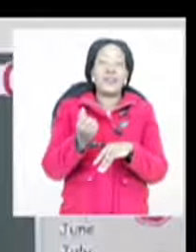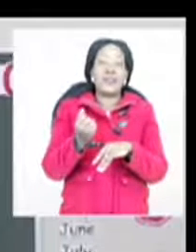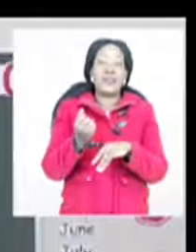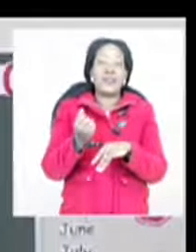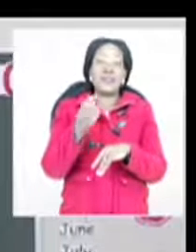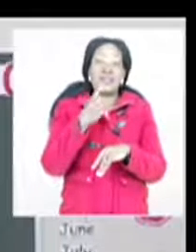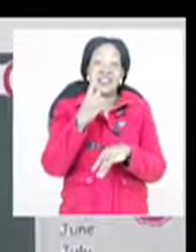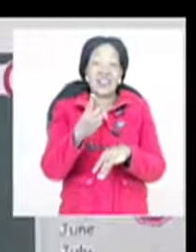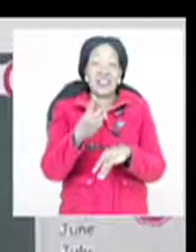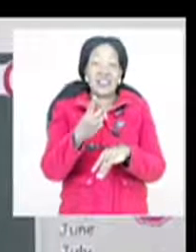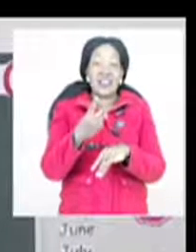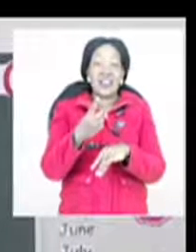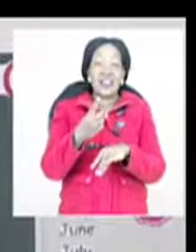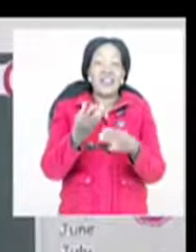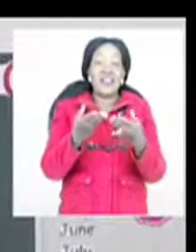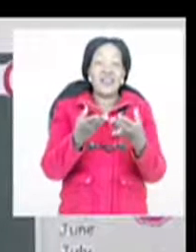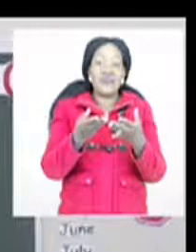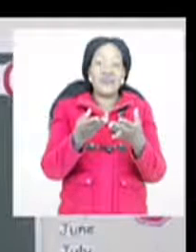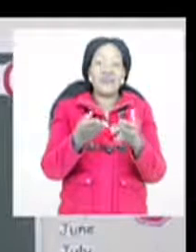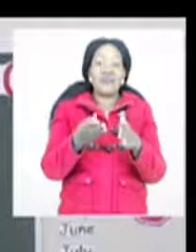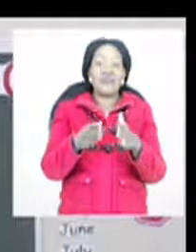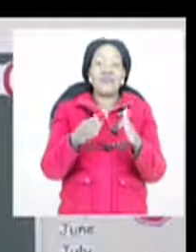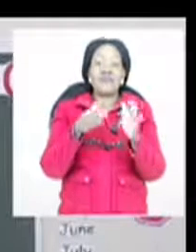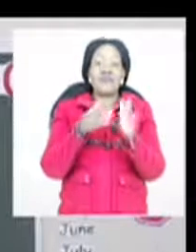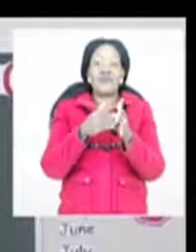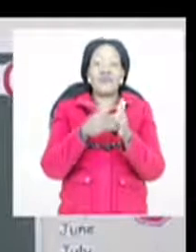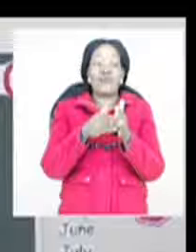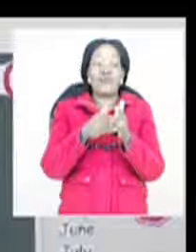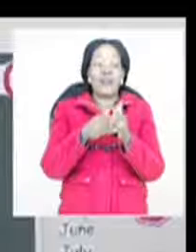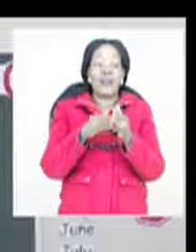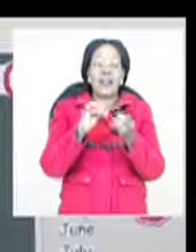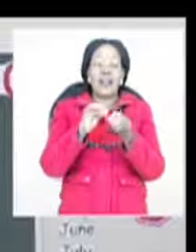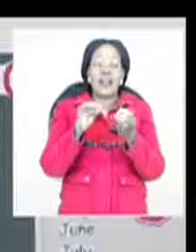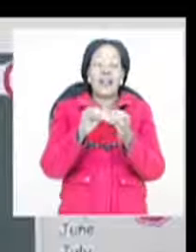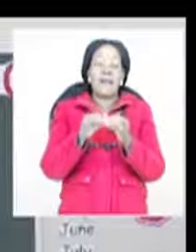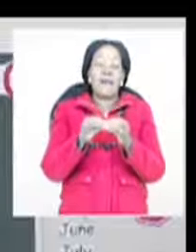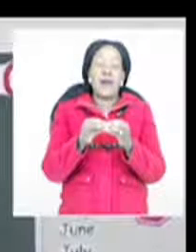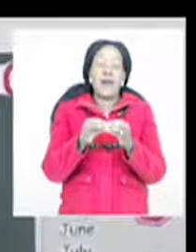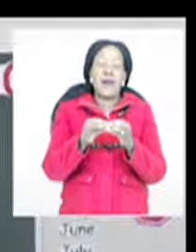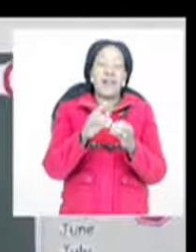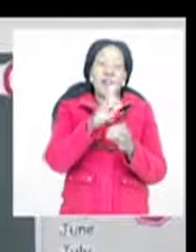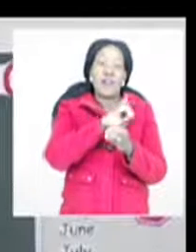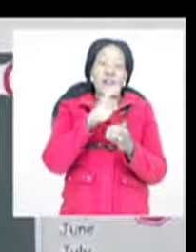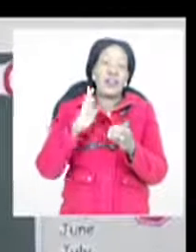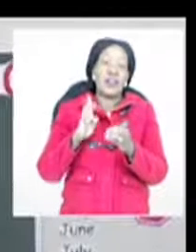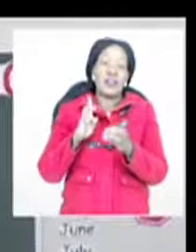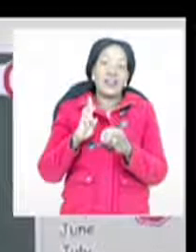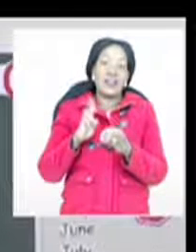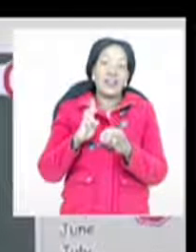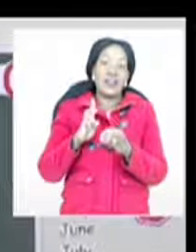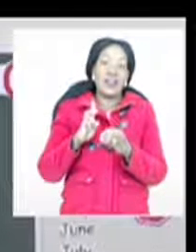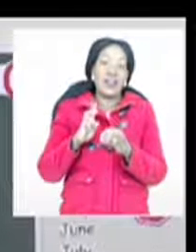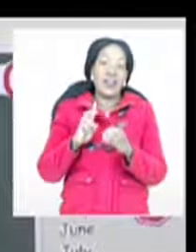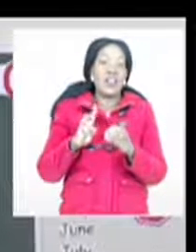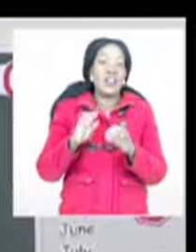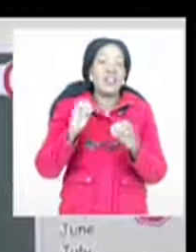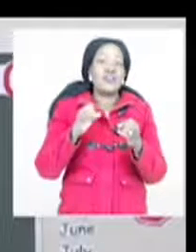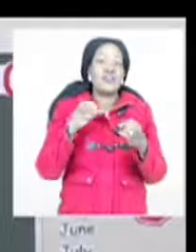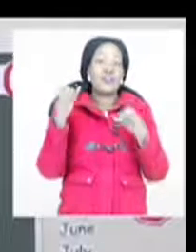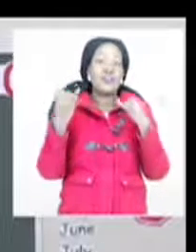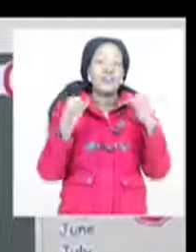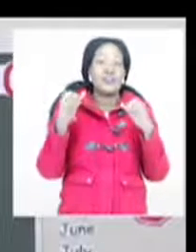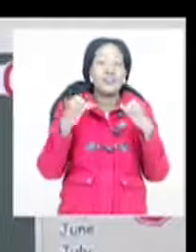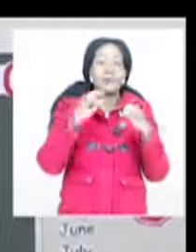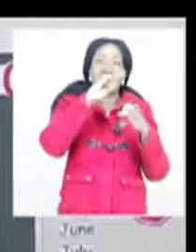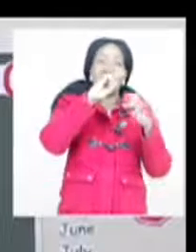1 and you end at number 14. Enjoy the tracing and color your animal. If you